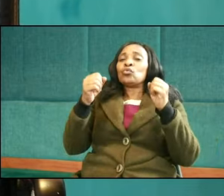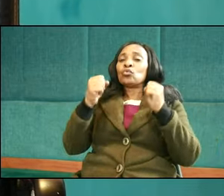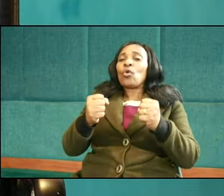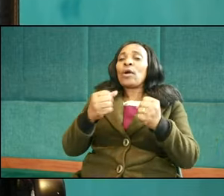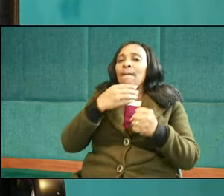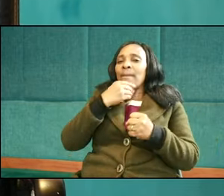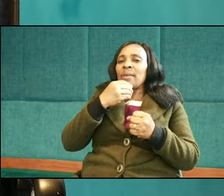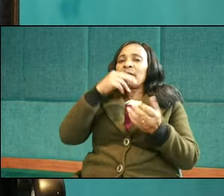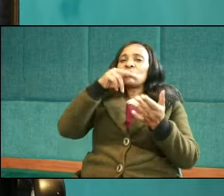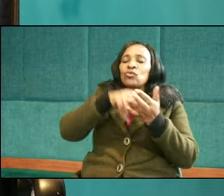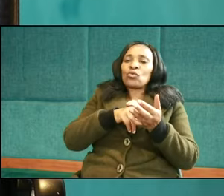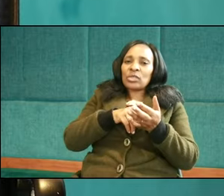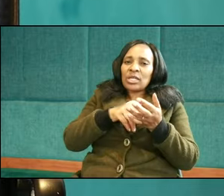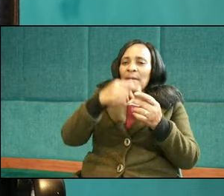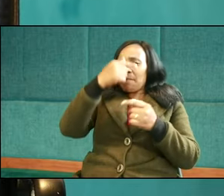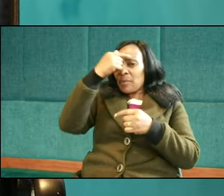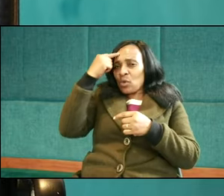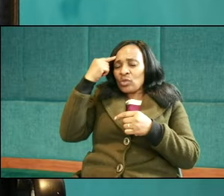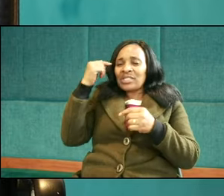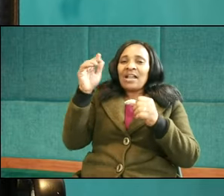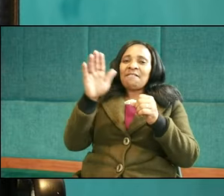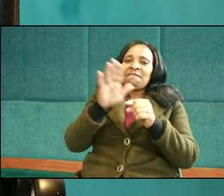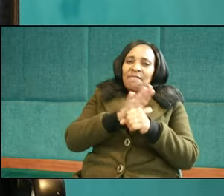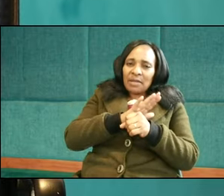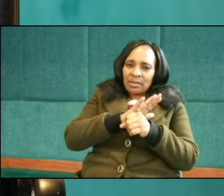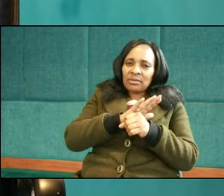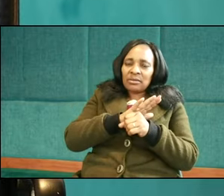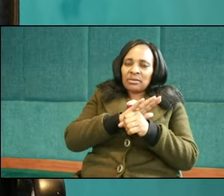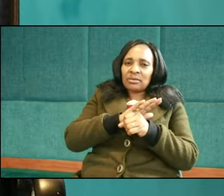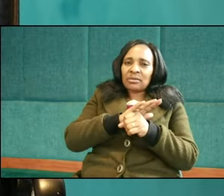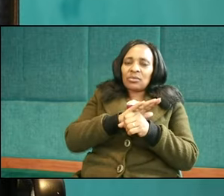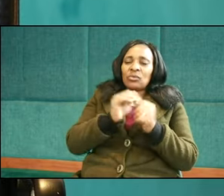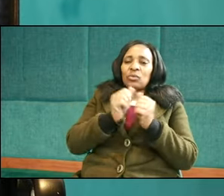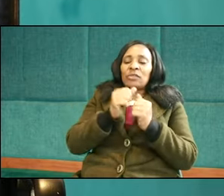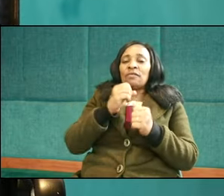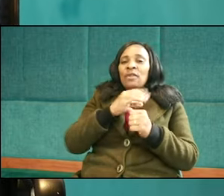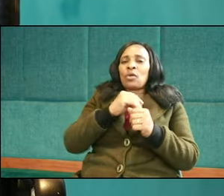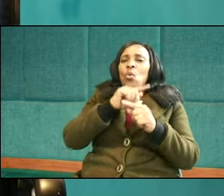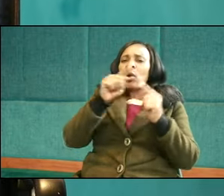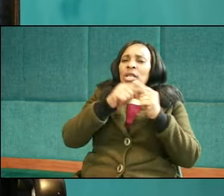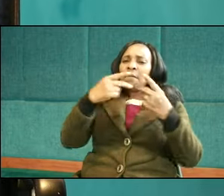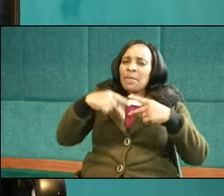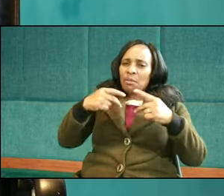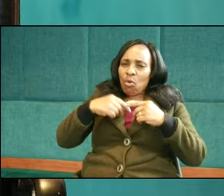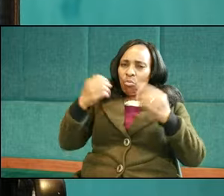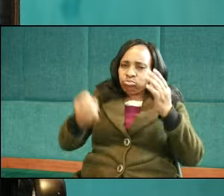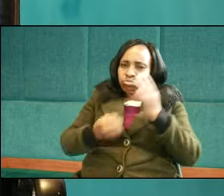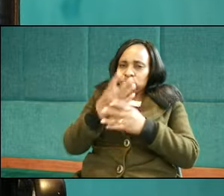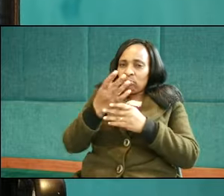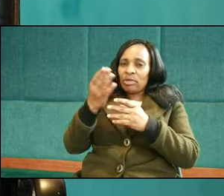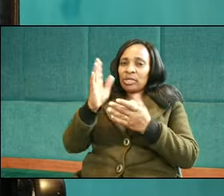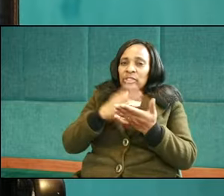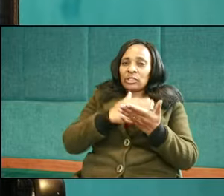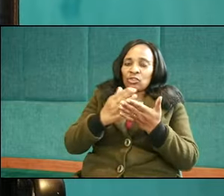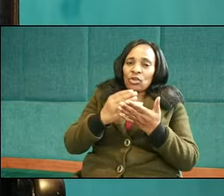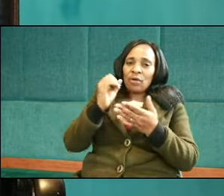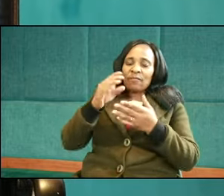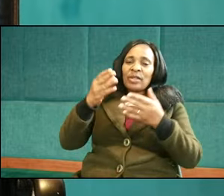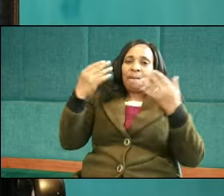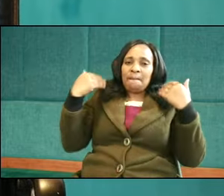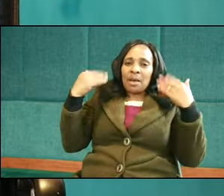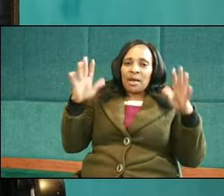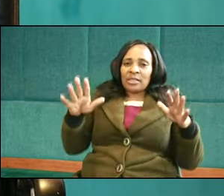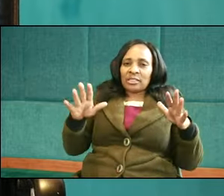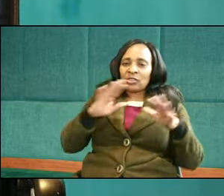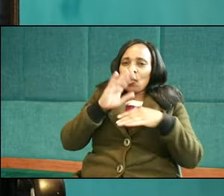the grinders cease because they are few. And when people rise up at the song of the birds, but all